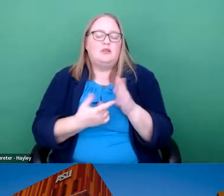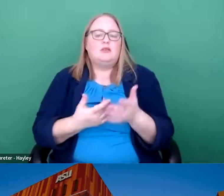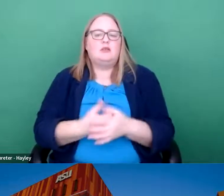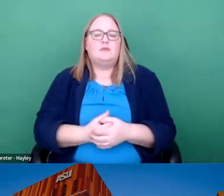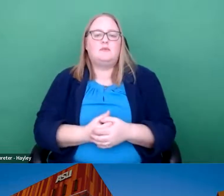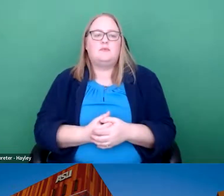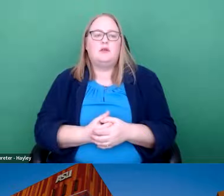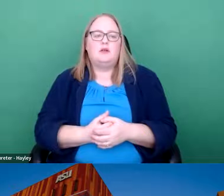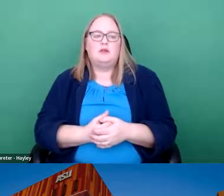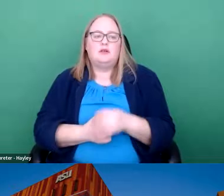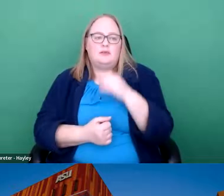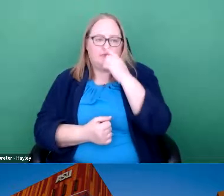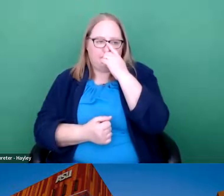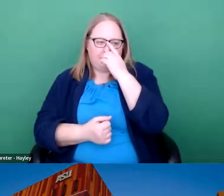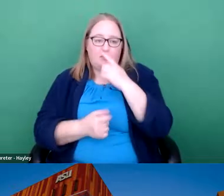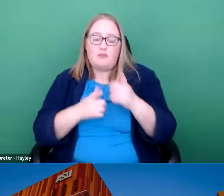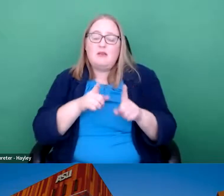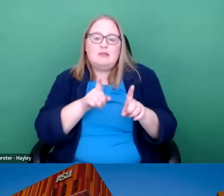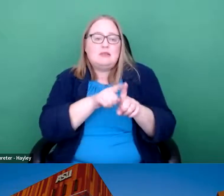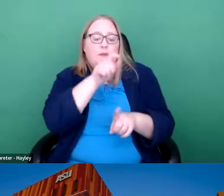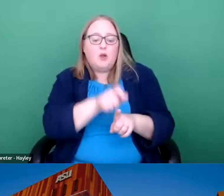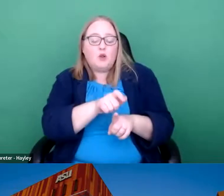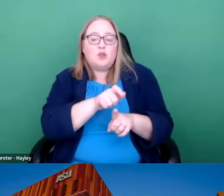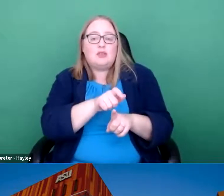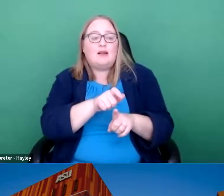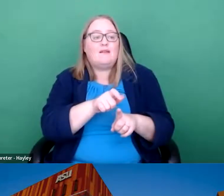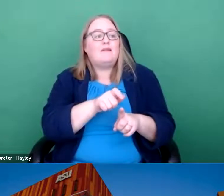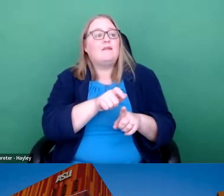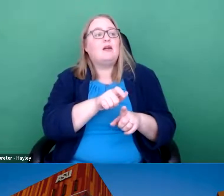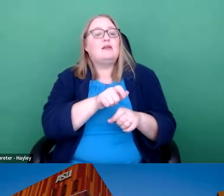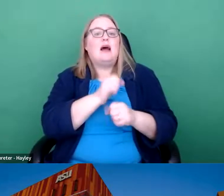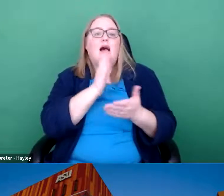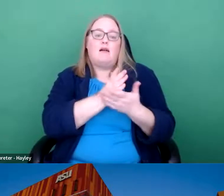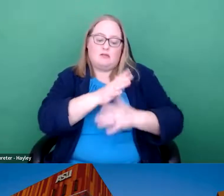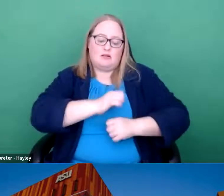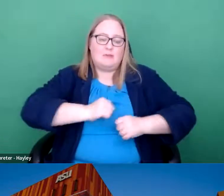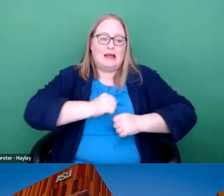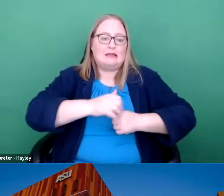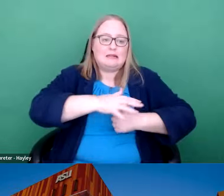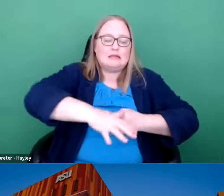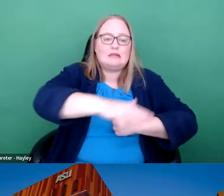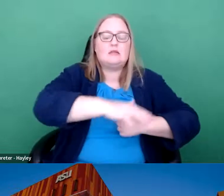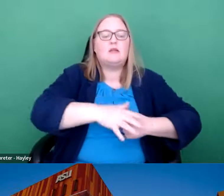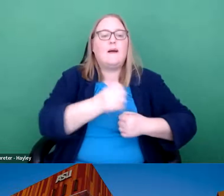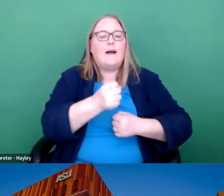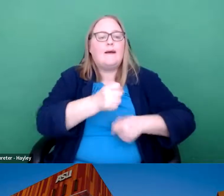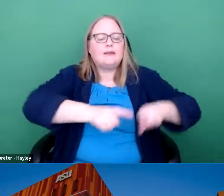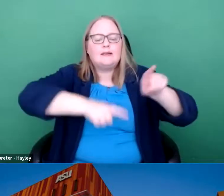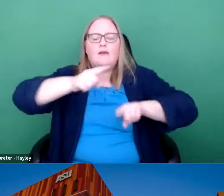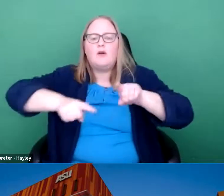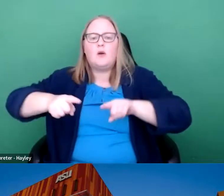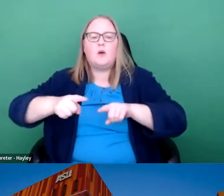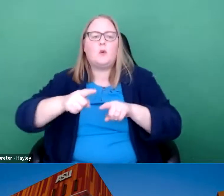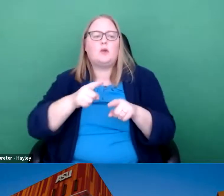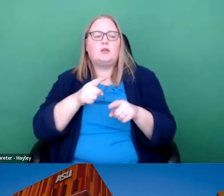physical space, if they would live in that more diverse kind of with more interaction and mobility